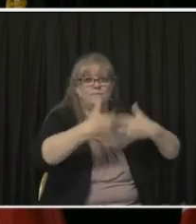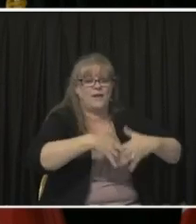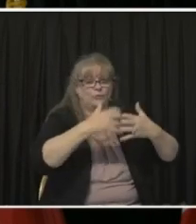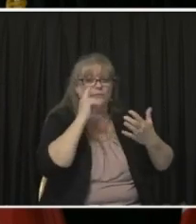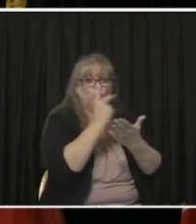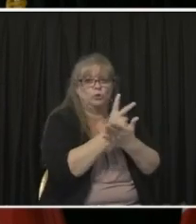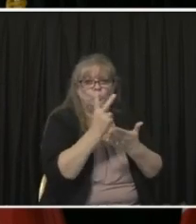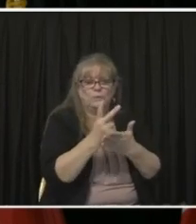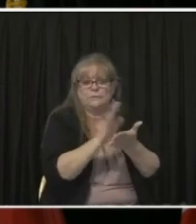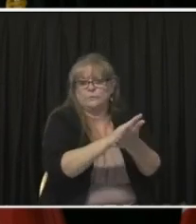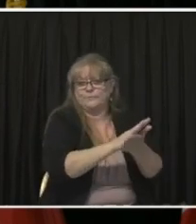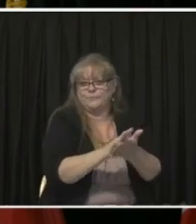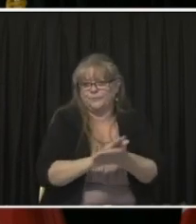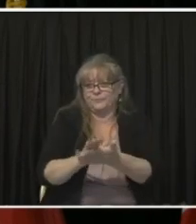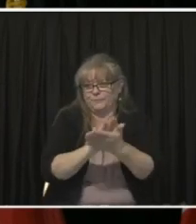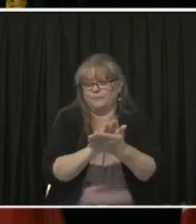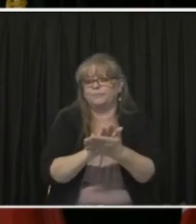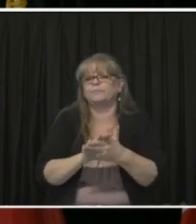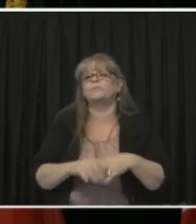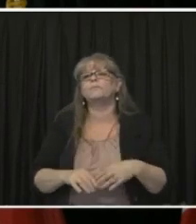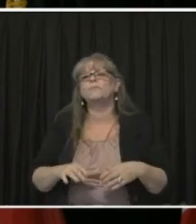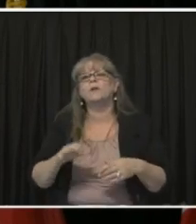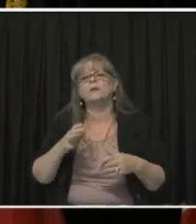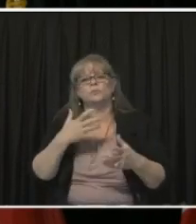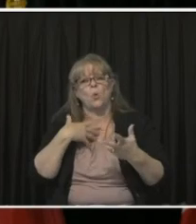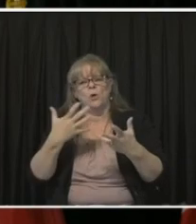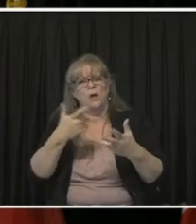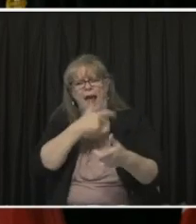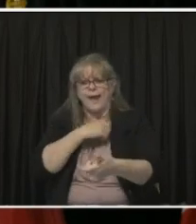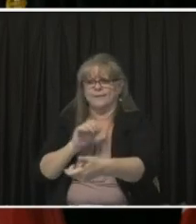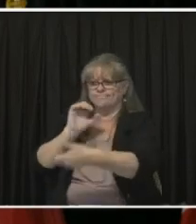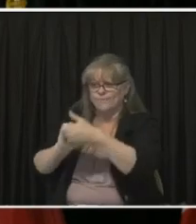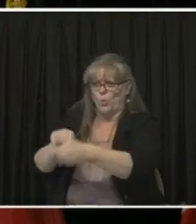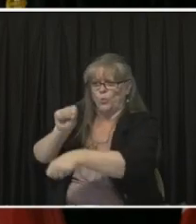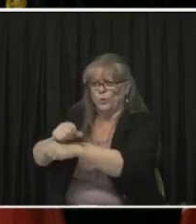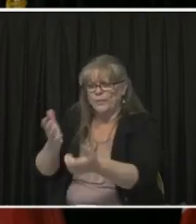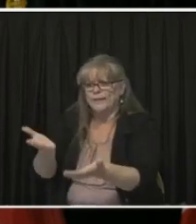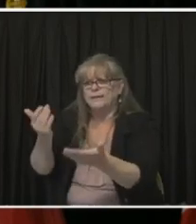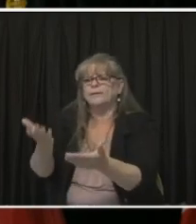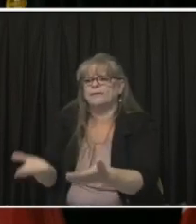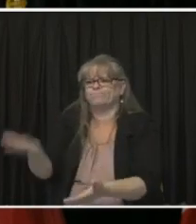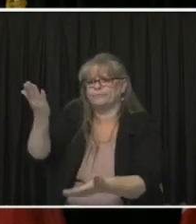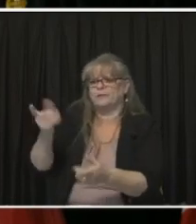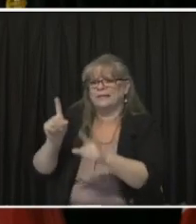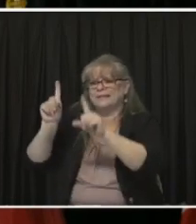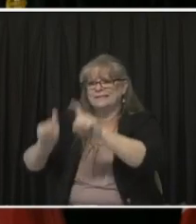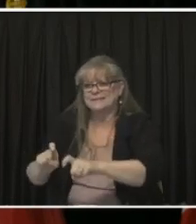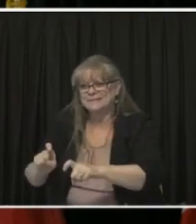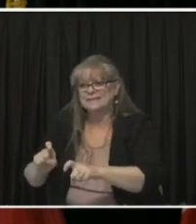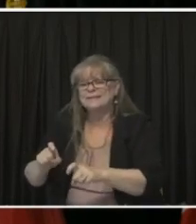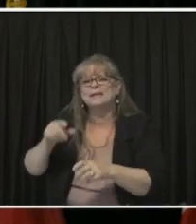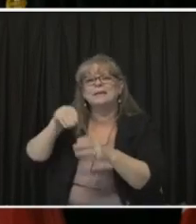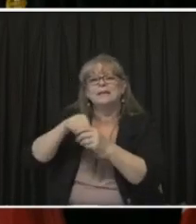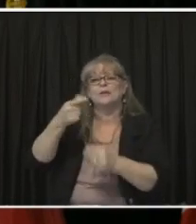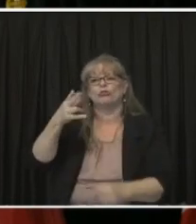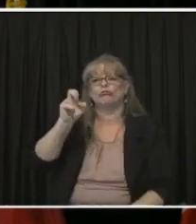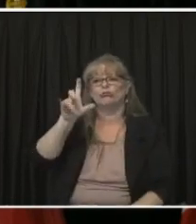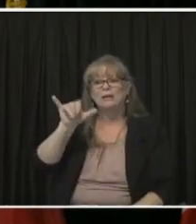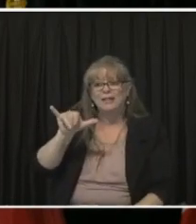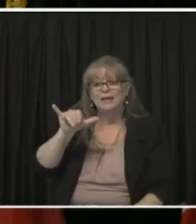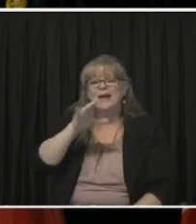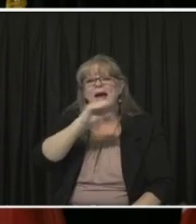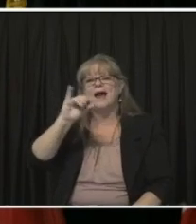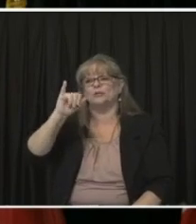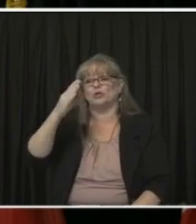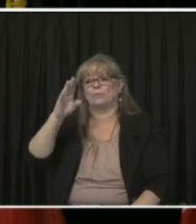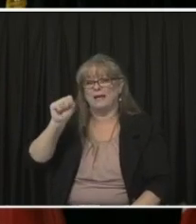around them to increase the availability of testing to community members in Greeley, as well as workers of the JBS plant, but both, because these are folks who